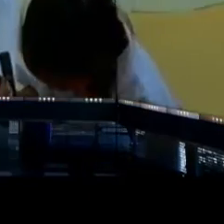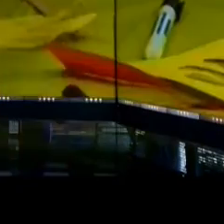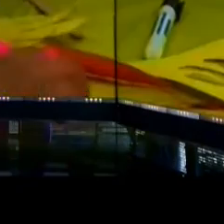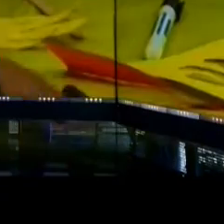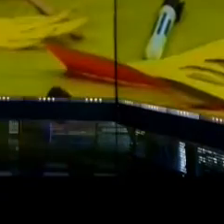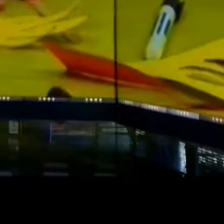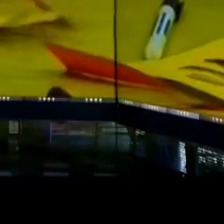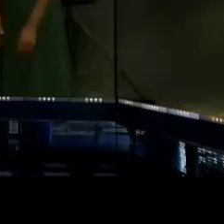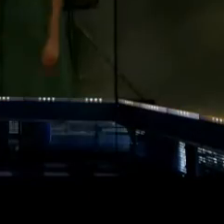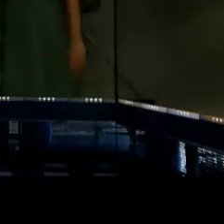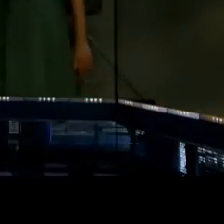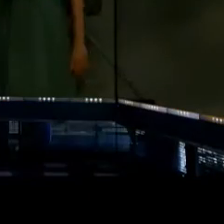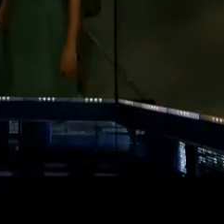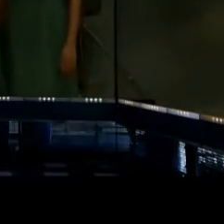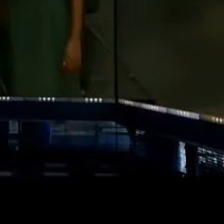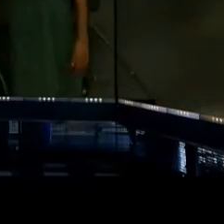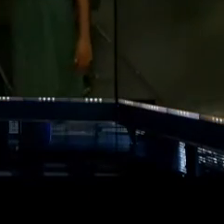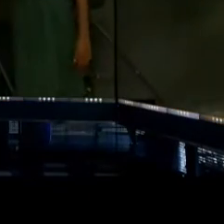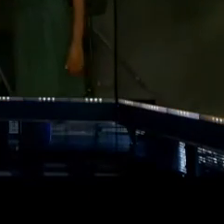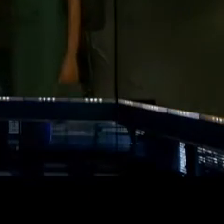story's double-sided.